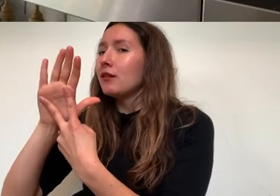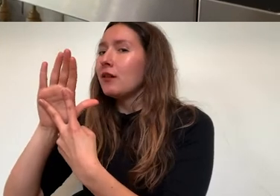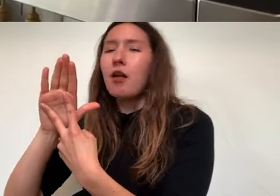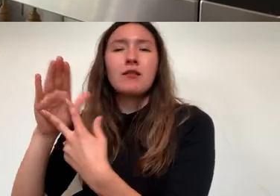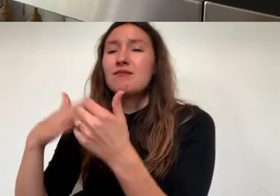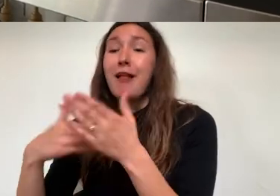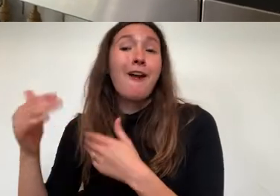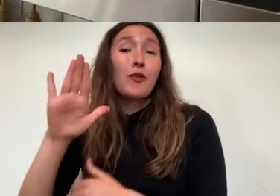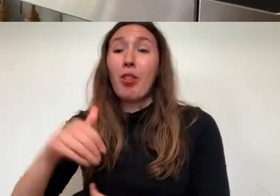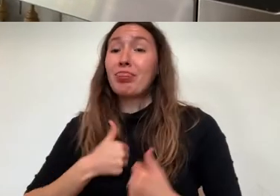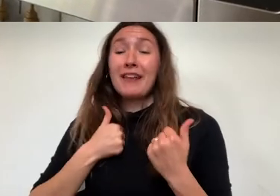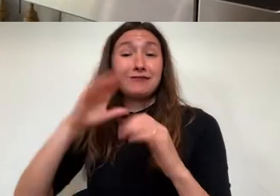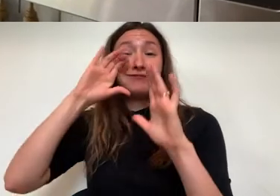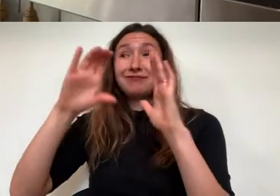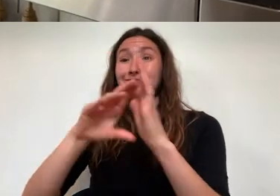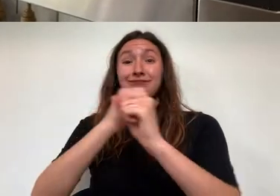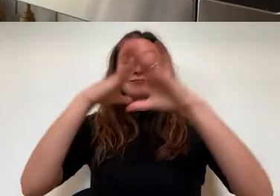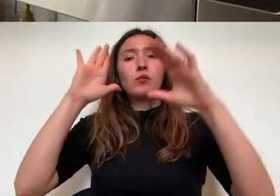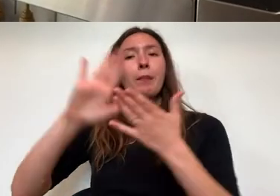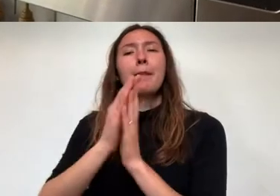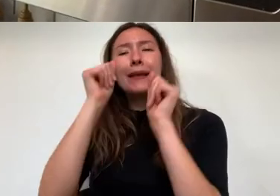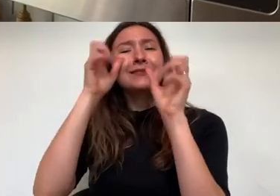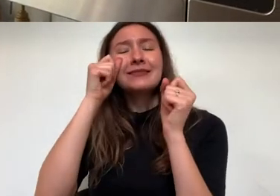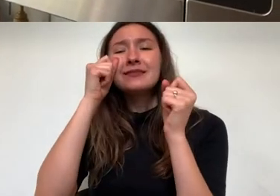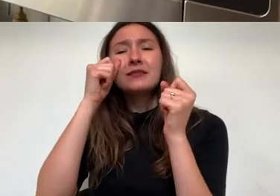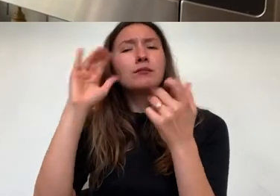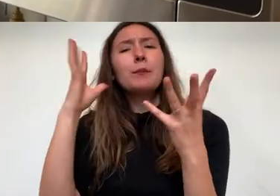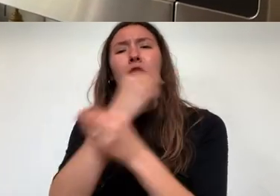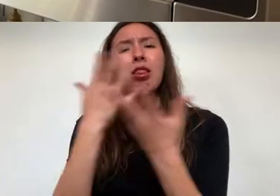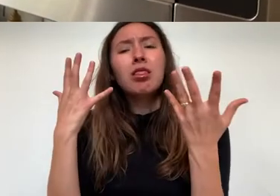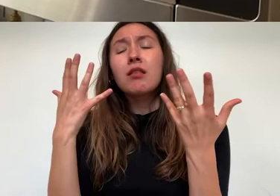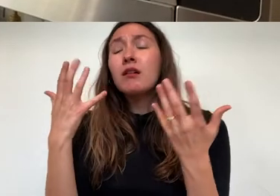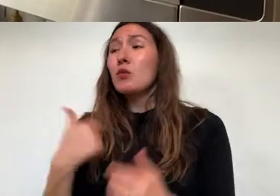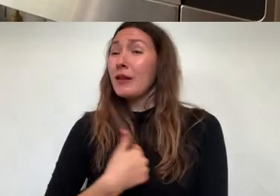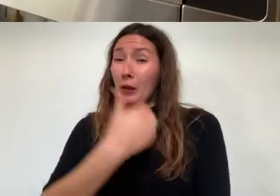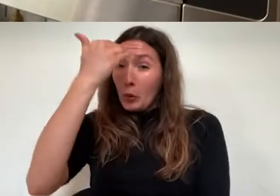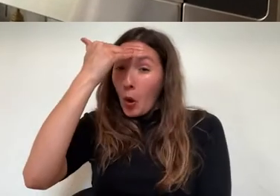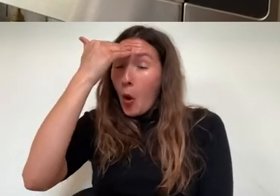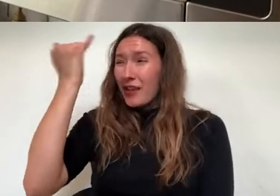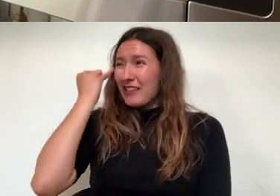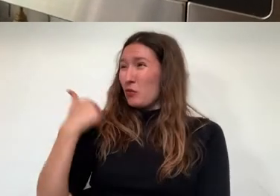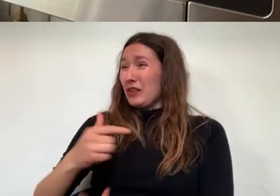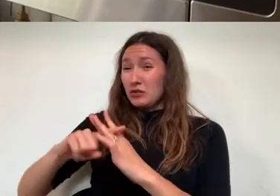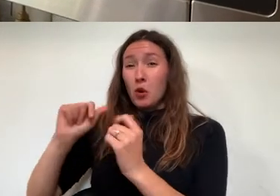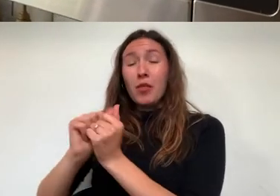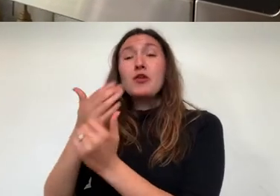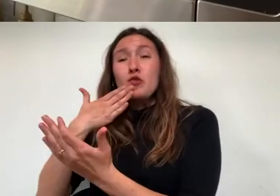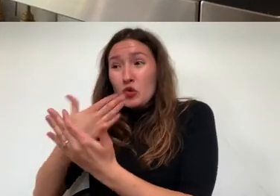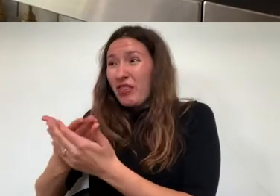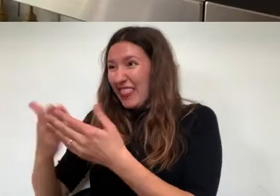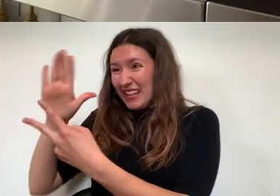amazing. We know that there's a certainty in that, just like there's a certainty in the scientific nature of